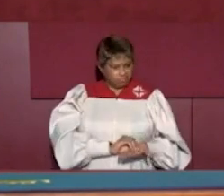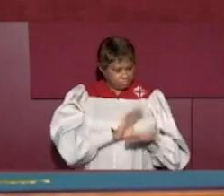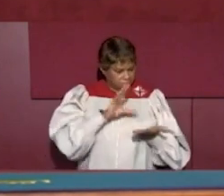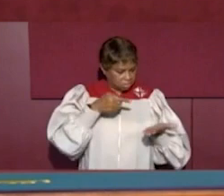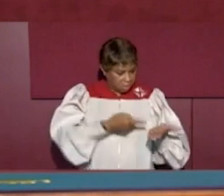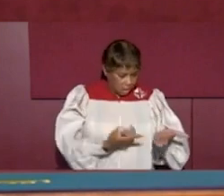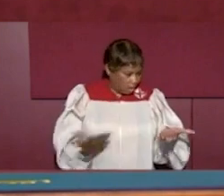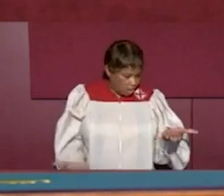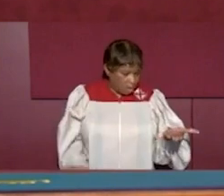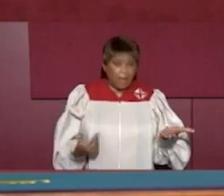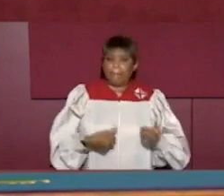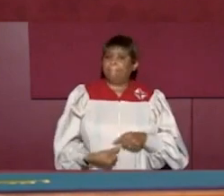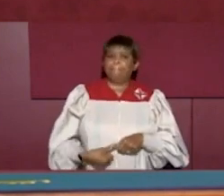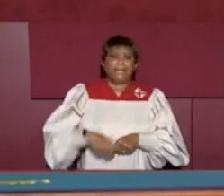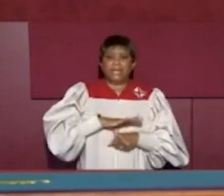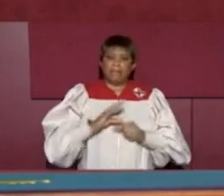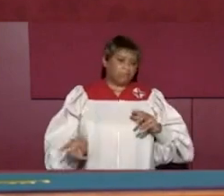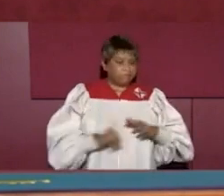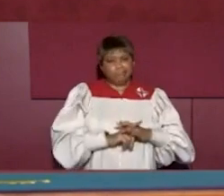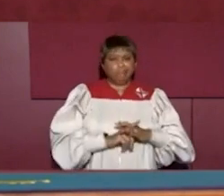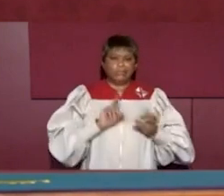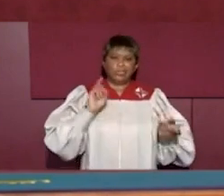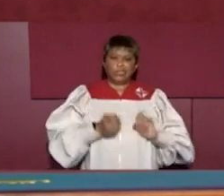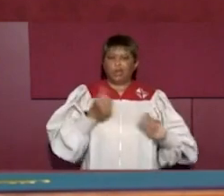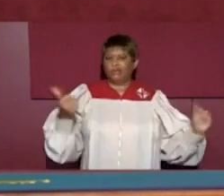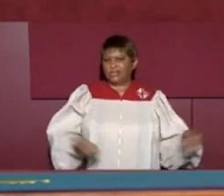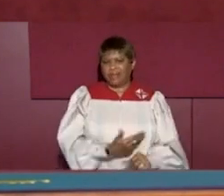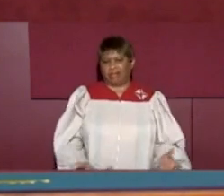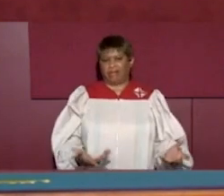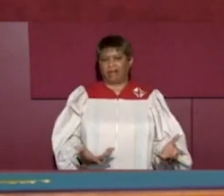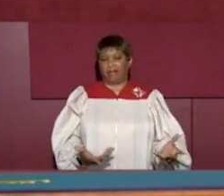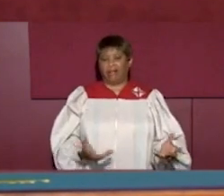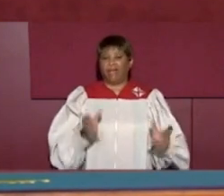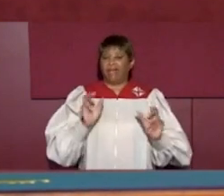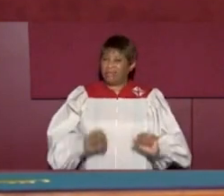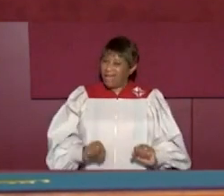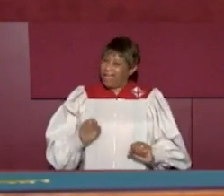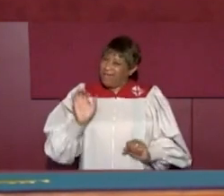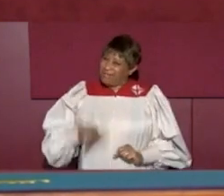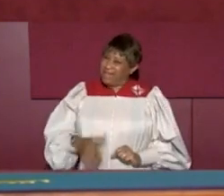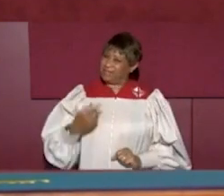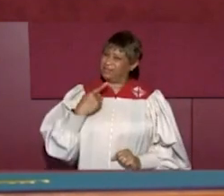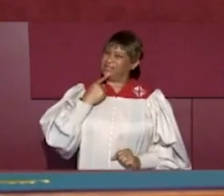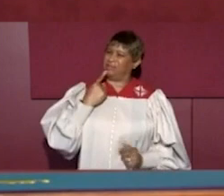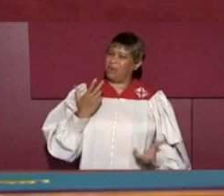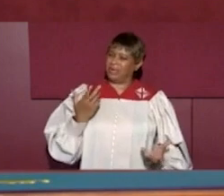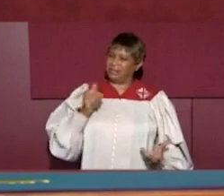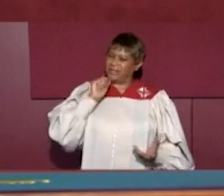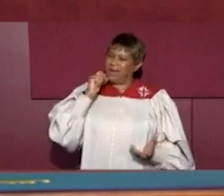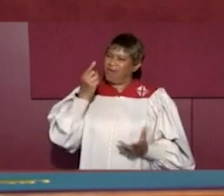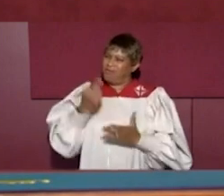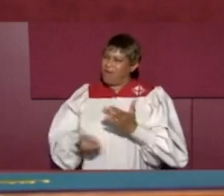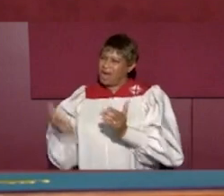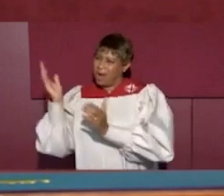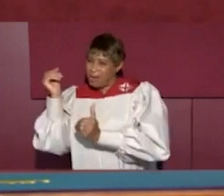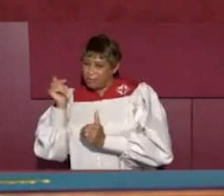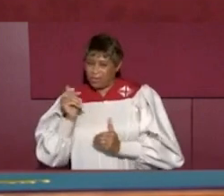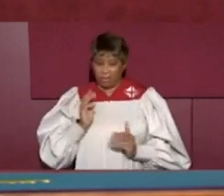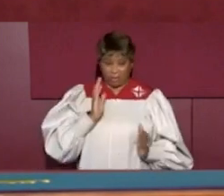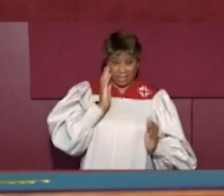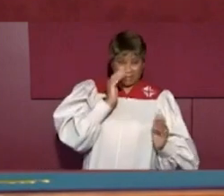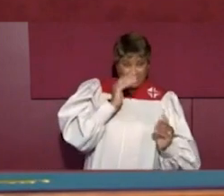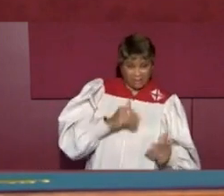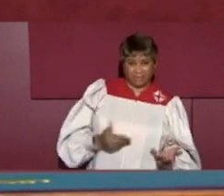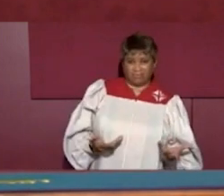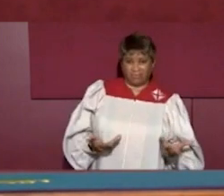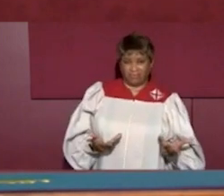pandemic came and changed everything. And, you know, that can be disappointing because it wasn't what I hoped. It wasn't what I expected. And listen,